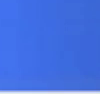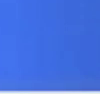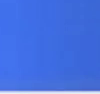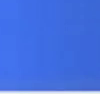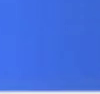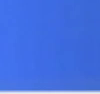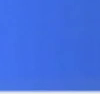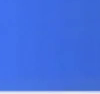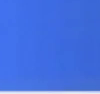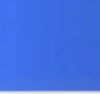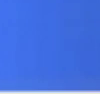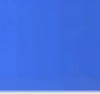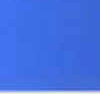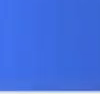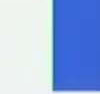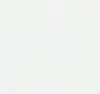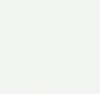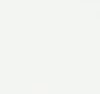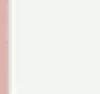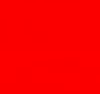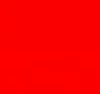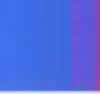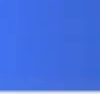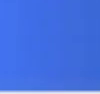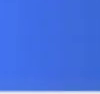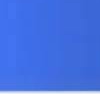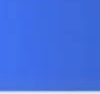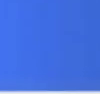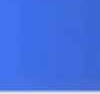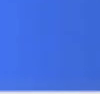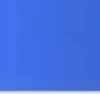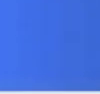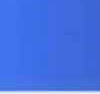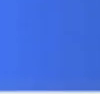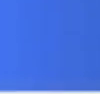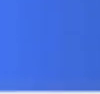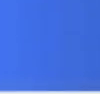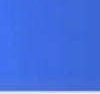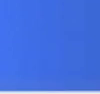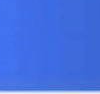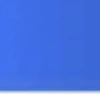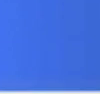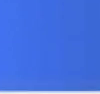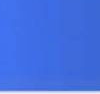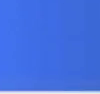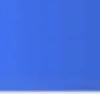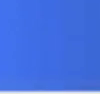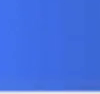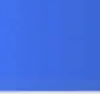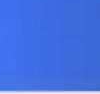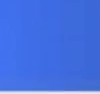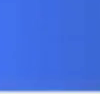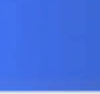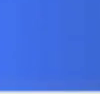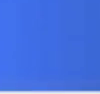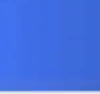1,500 shillings, with the Higher Education Loans Board clearance form attracting a 1,000 shillings levy,